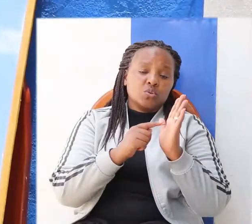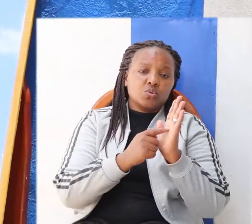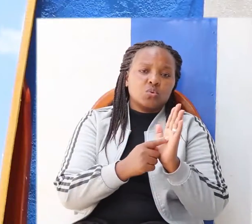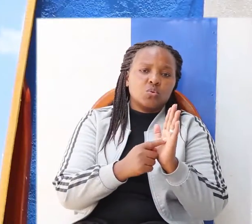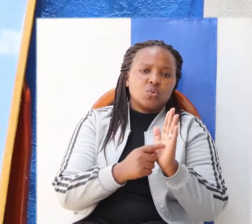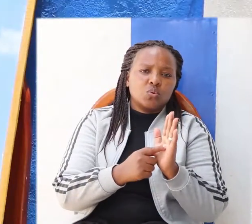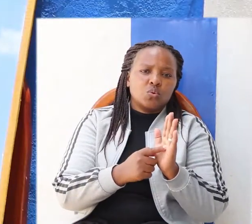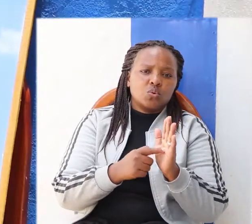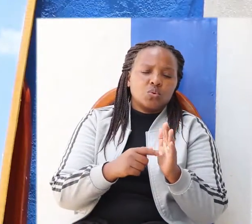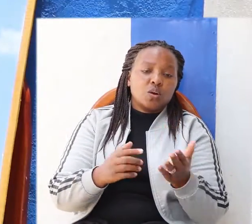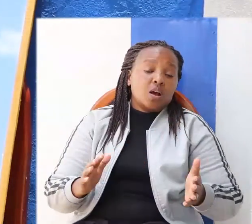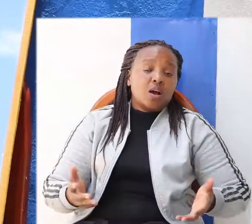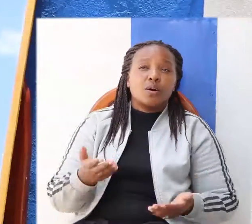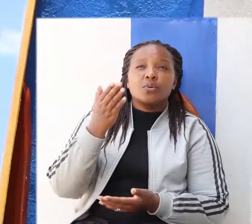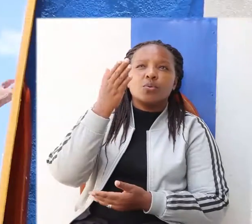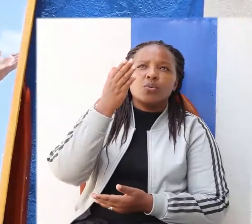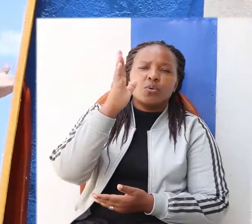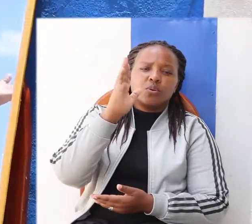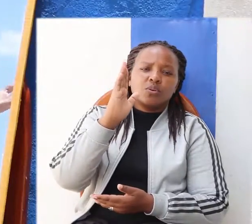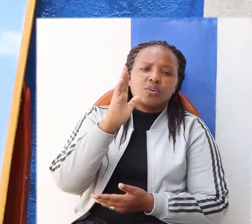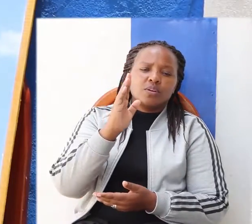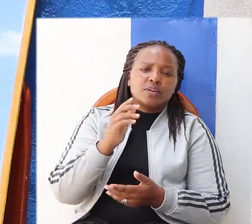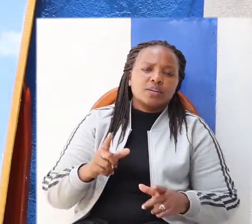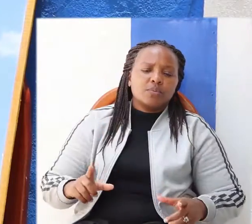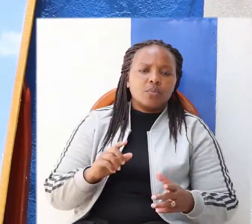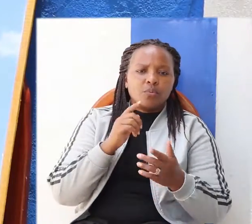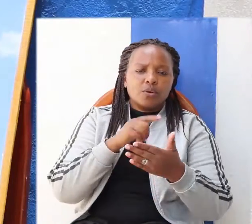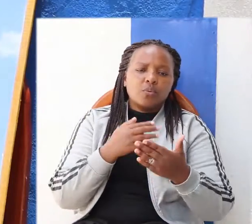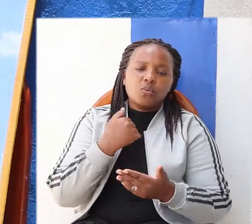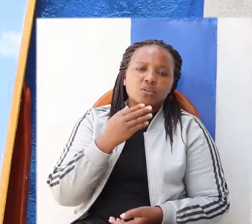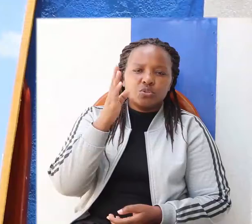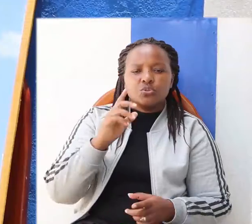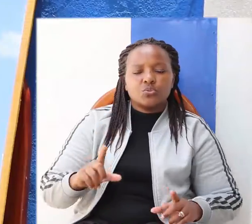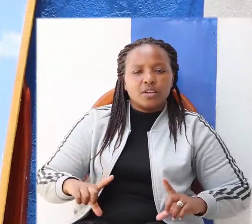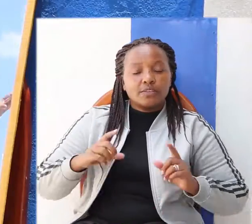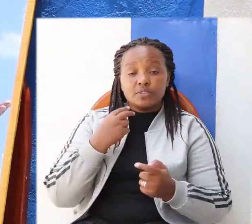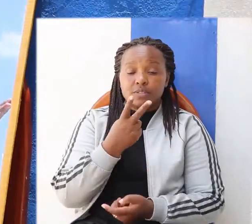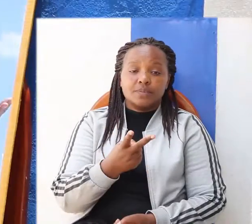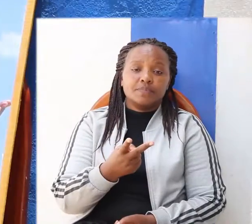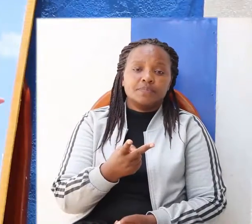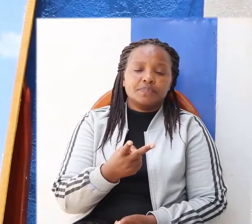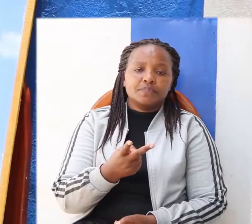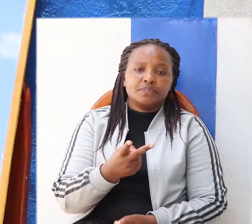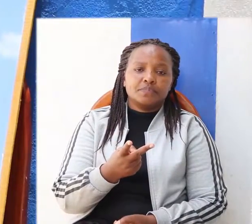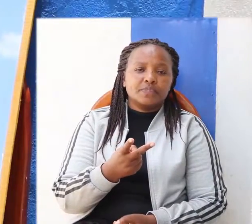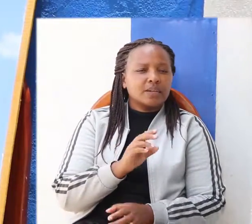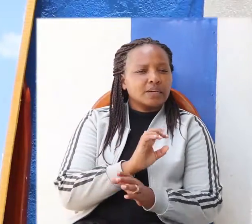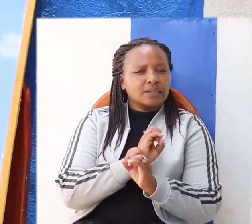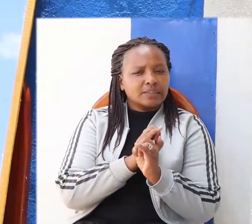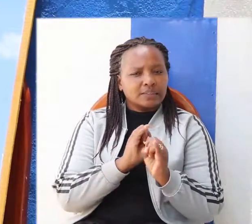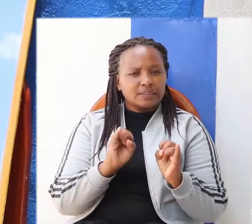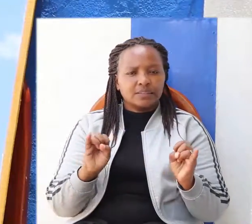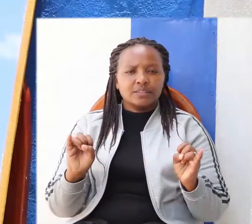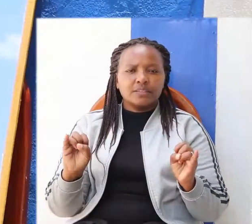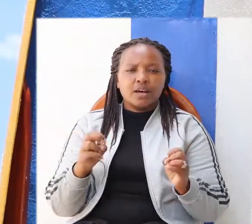this illustration shows you how God intended you to see life, how your life was intended to be. Very clear,